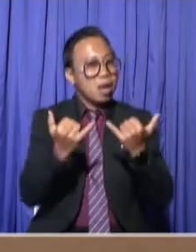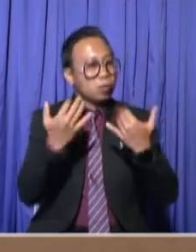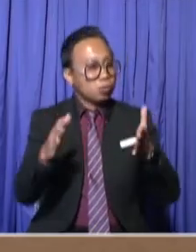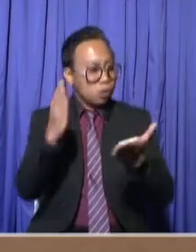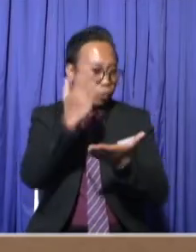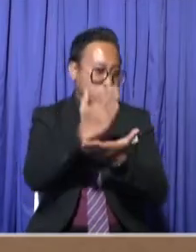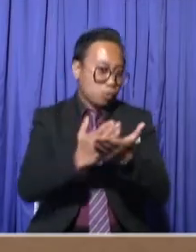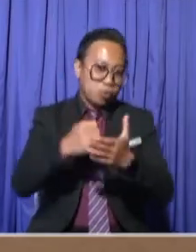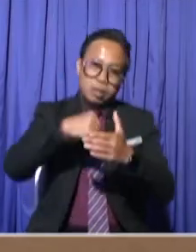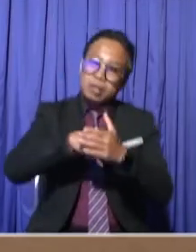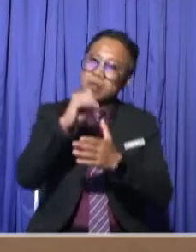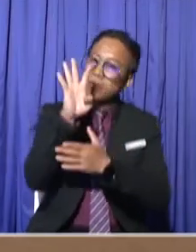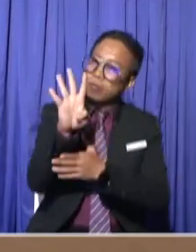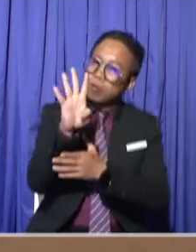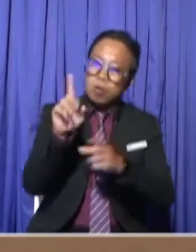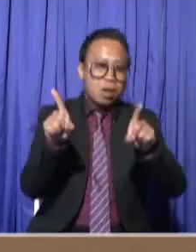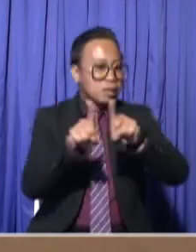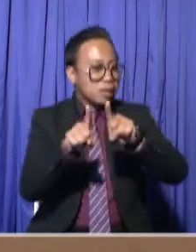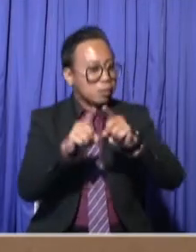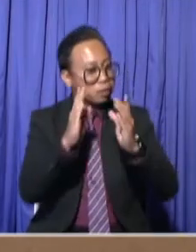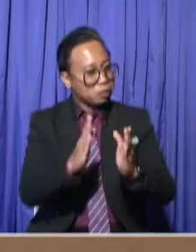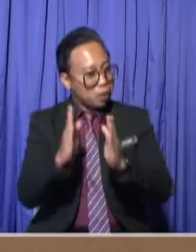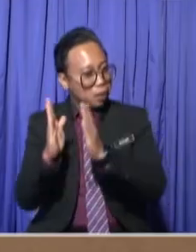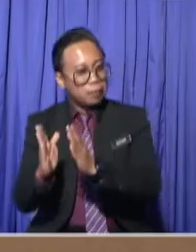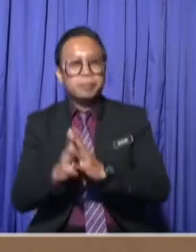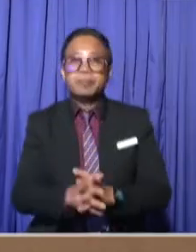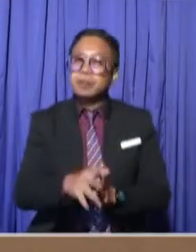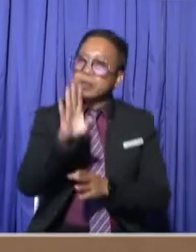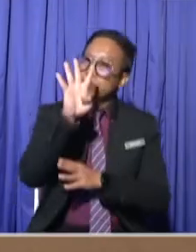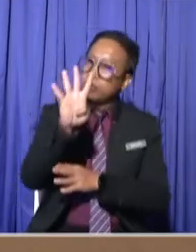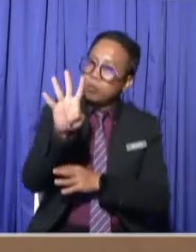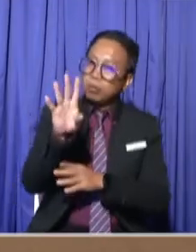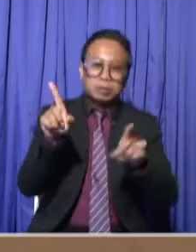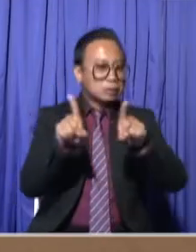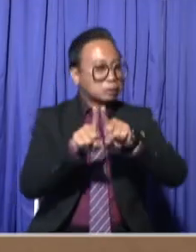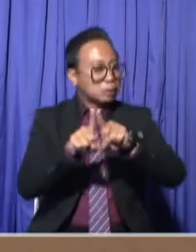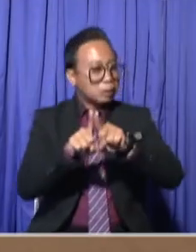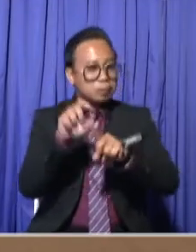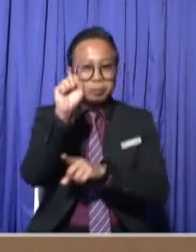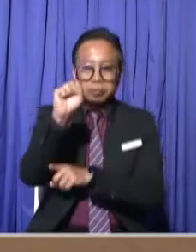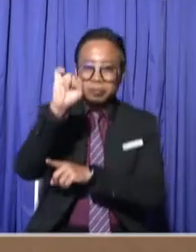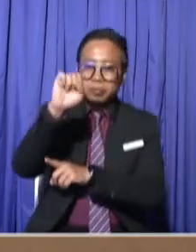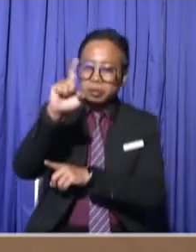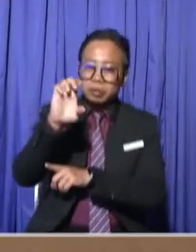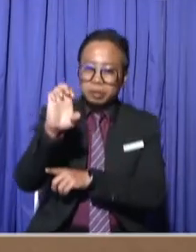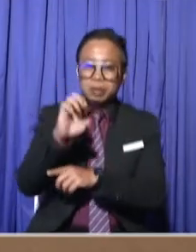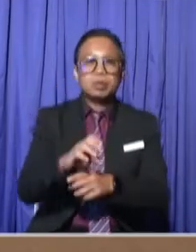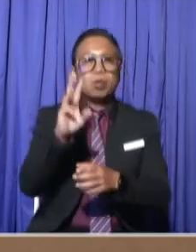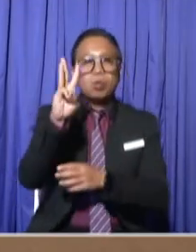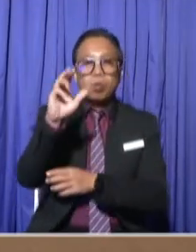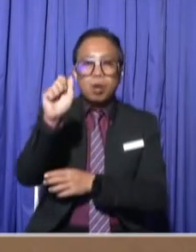it in 4 equal sizes, we have 4 same-sized pieces of